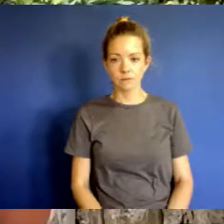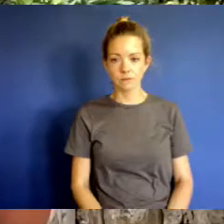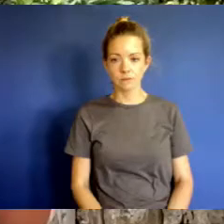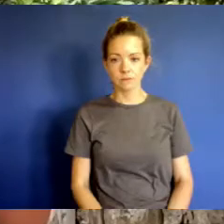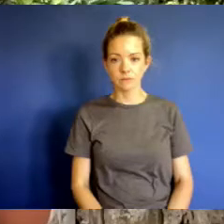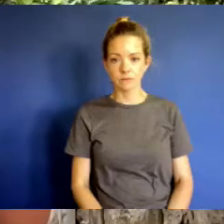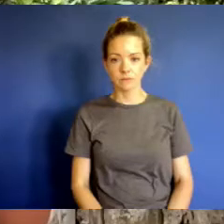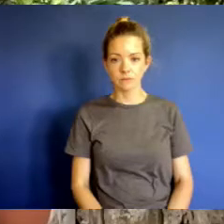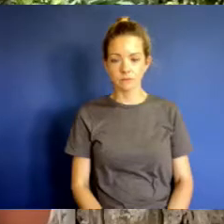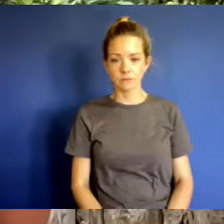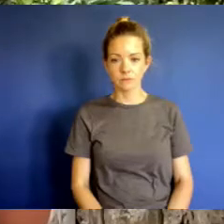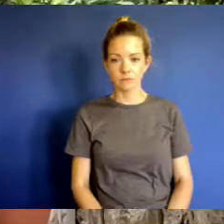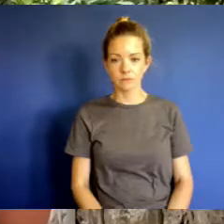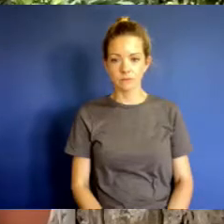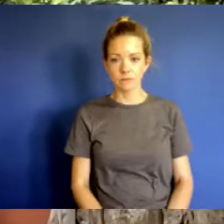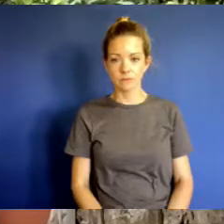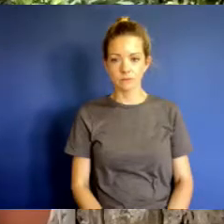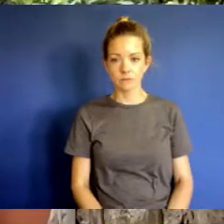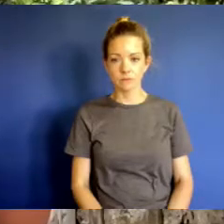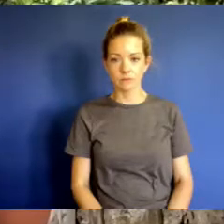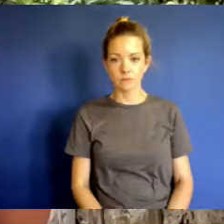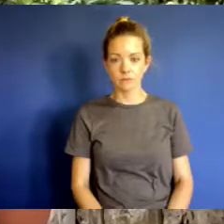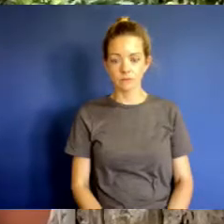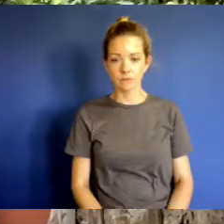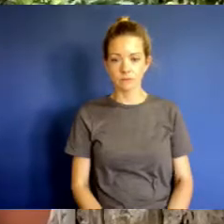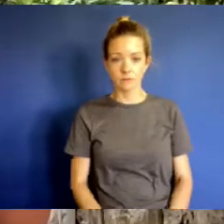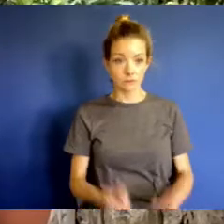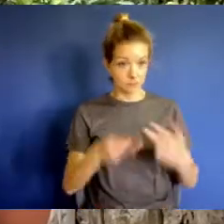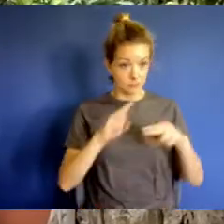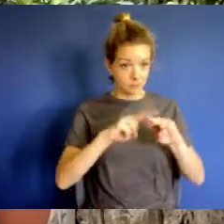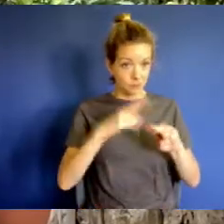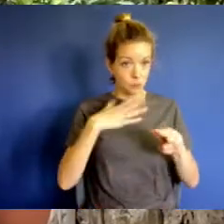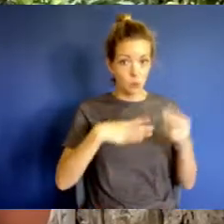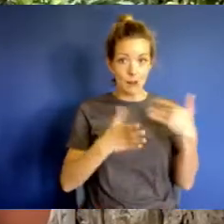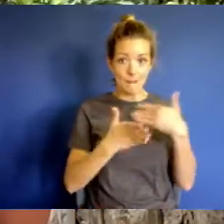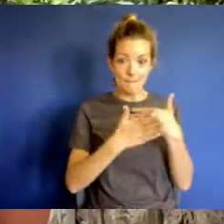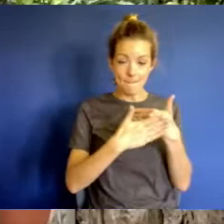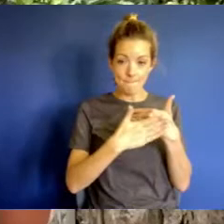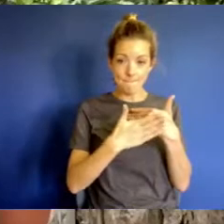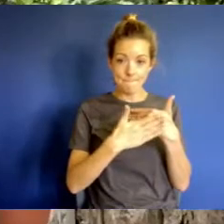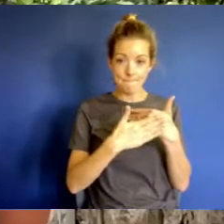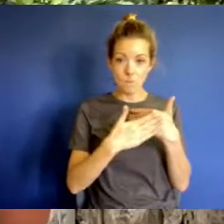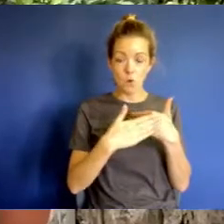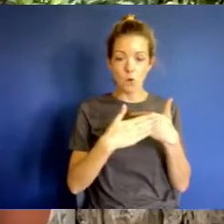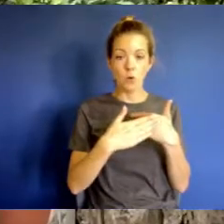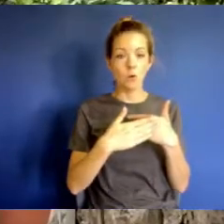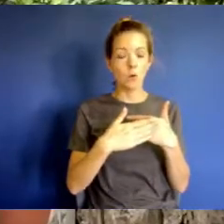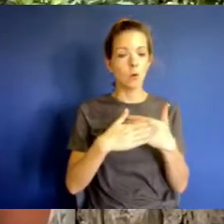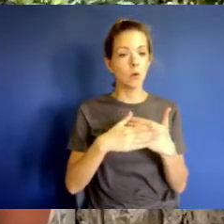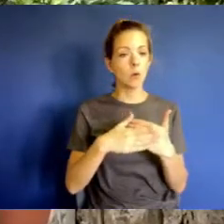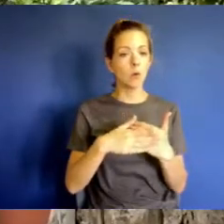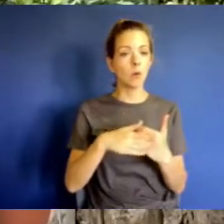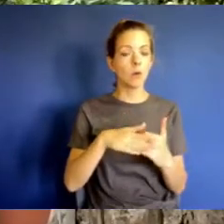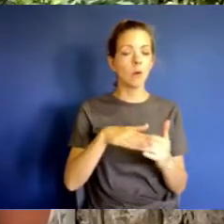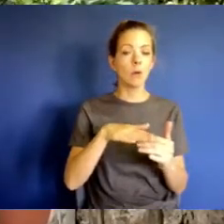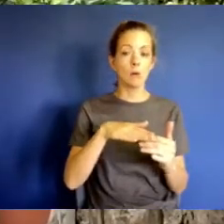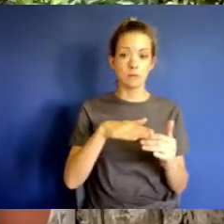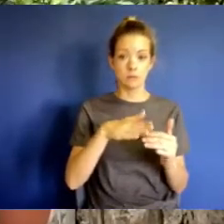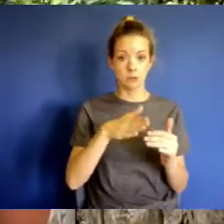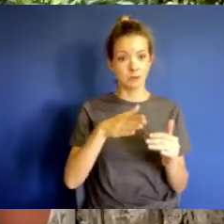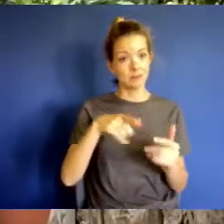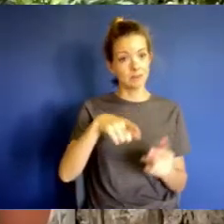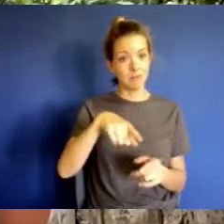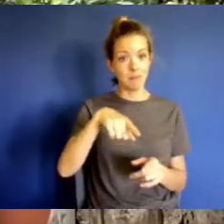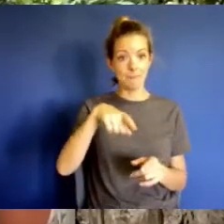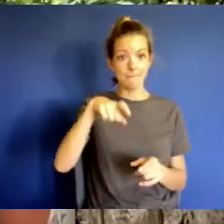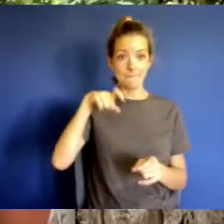And you can even come to rolling on your side. If you're feeling flexible and you want to go a bit further, just bend the top leg,